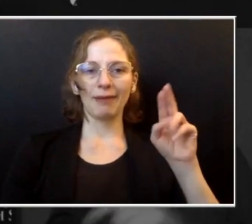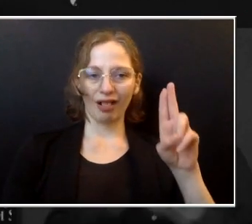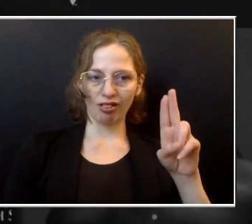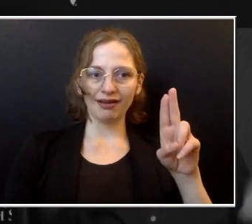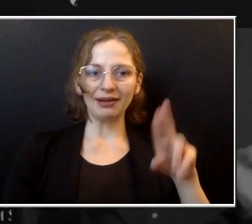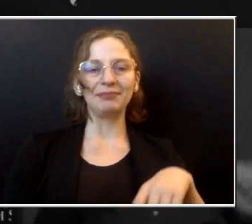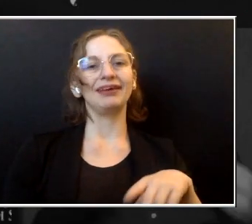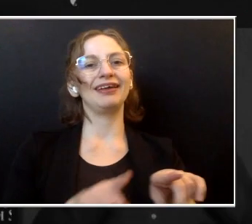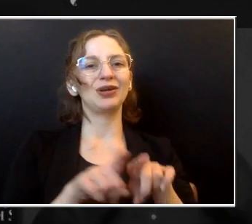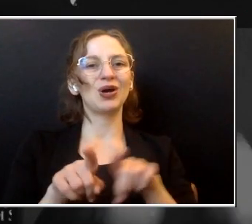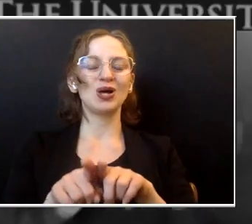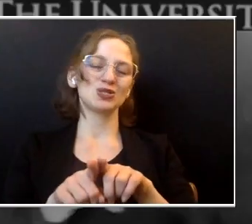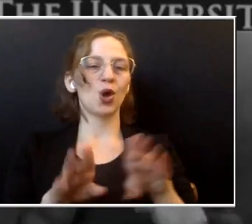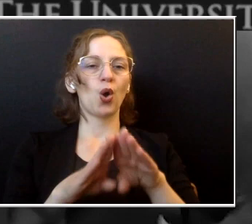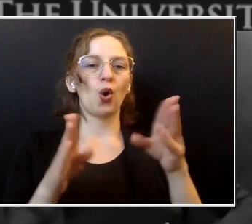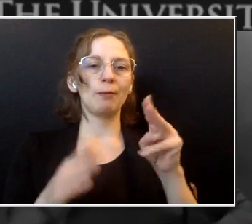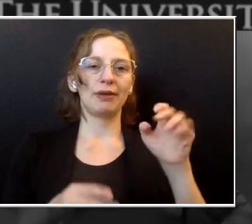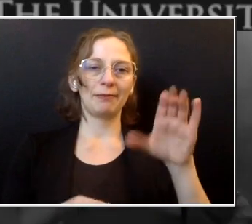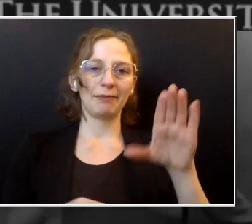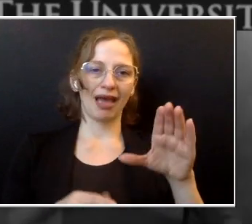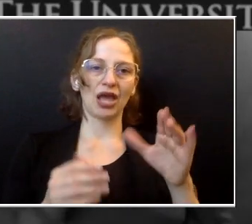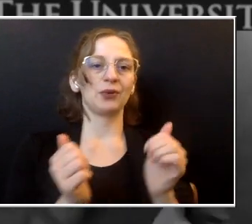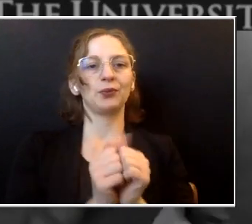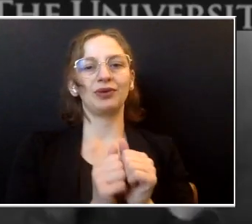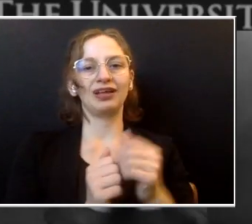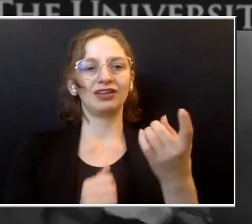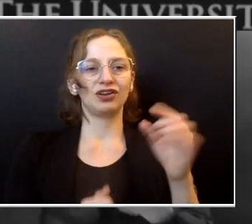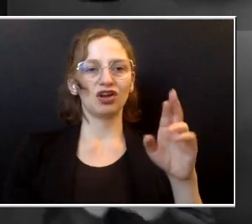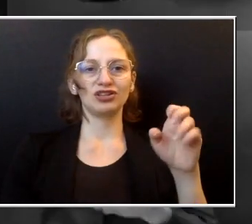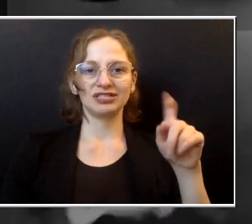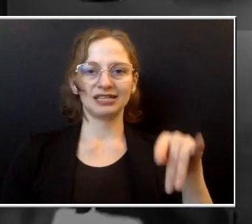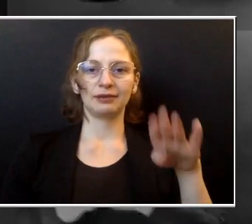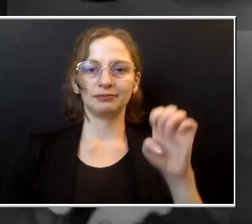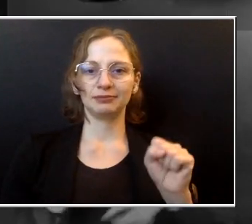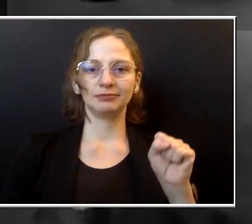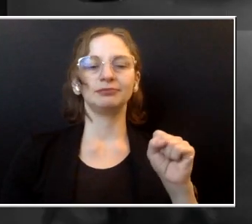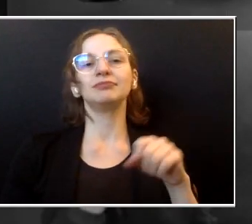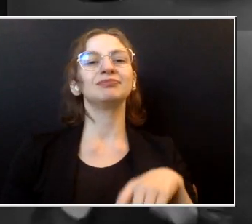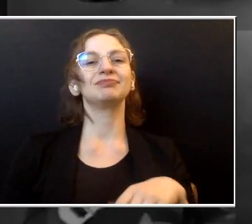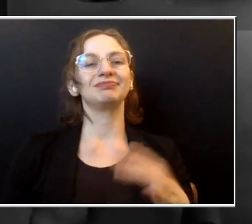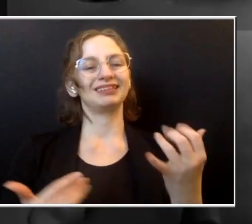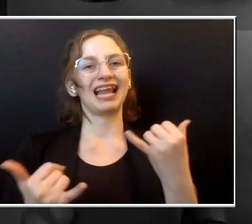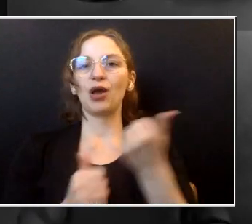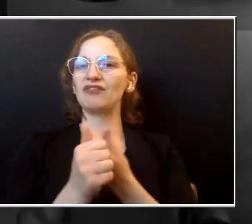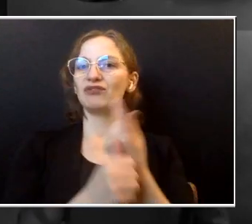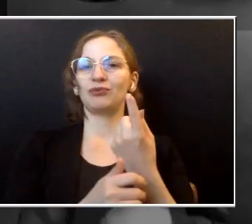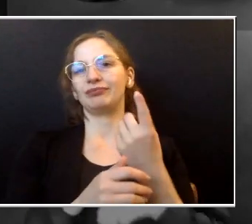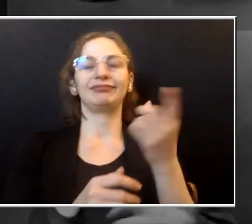Mics with Dr. Stites podcasts. Now, everywhere podcasts are available.